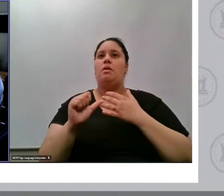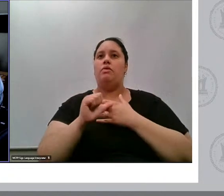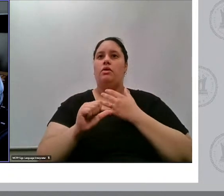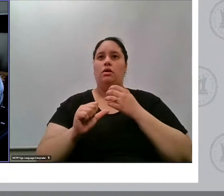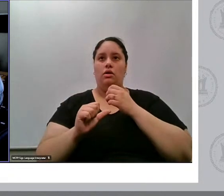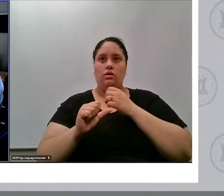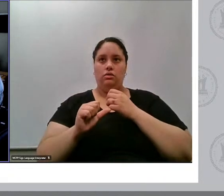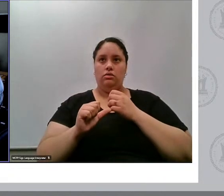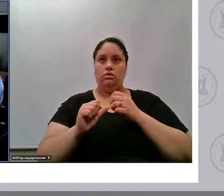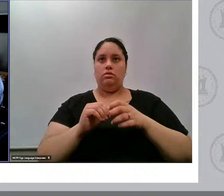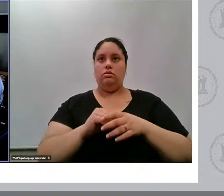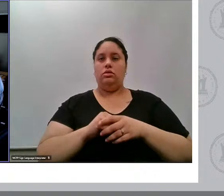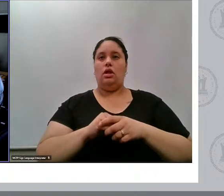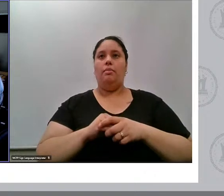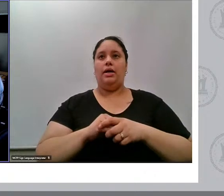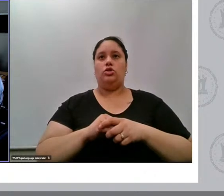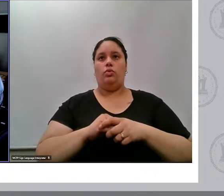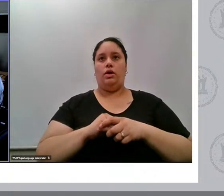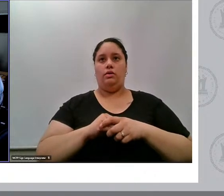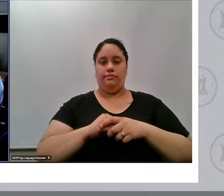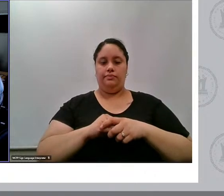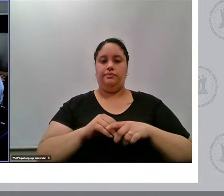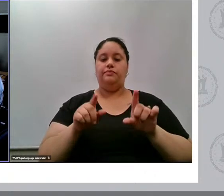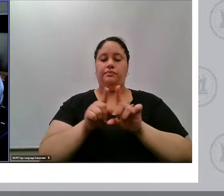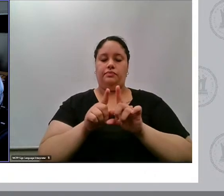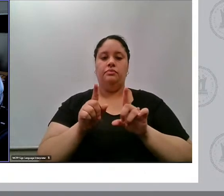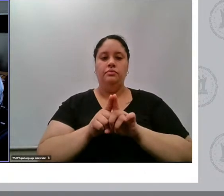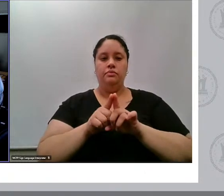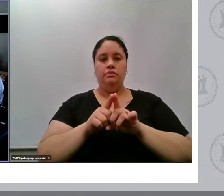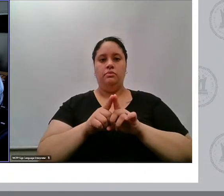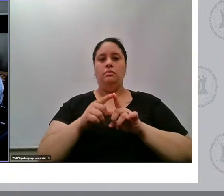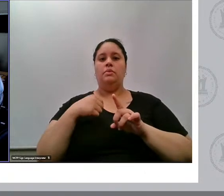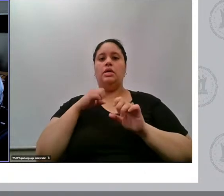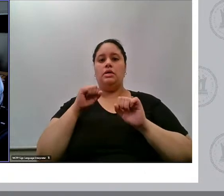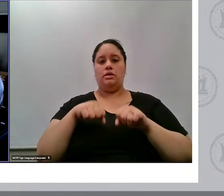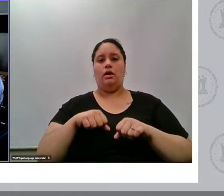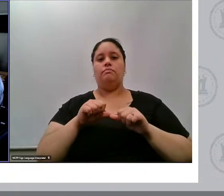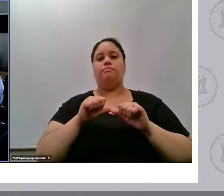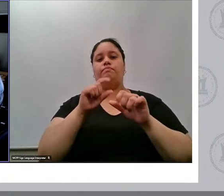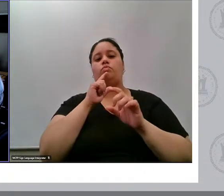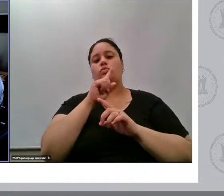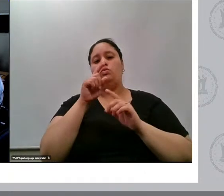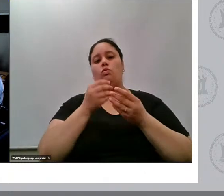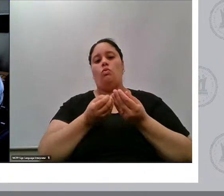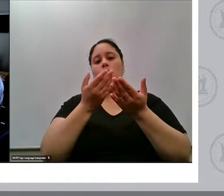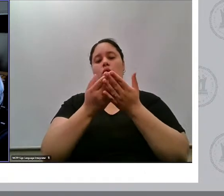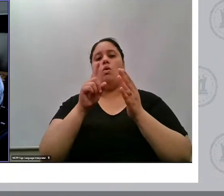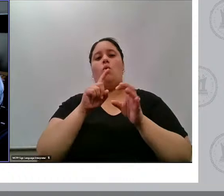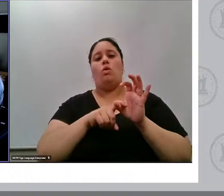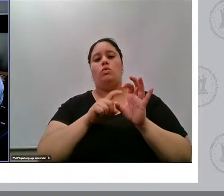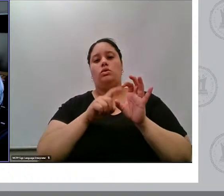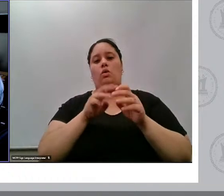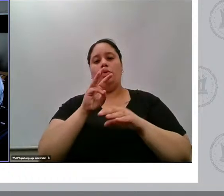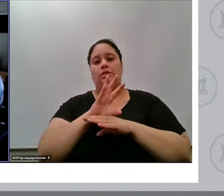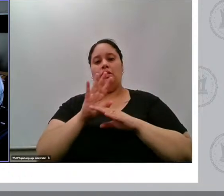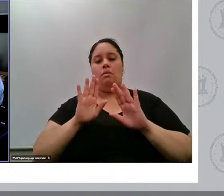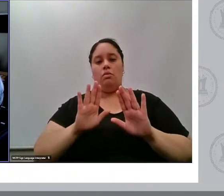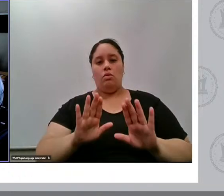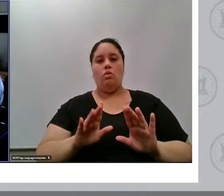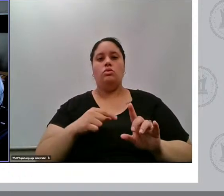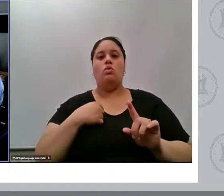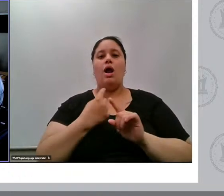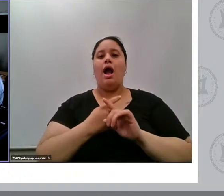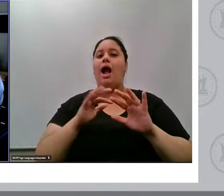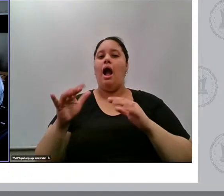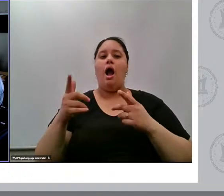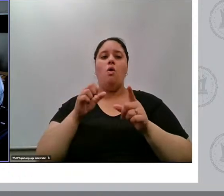for a person who says to you, I can have an accommodation in Western Cape, then how does it have an